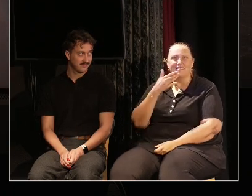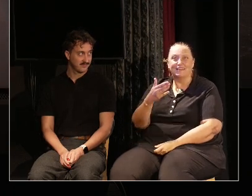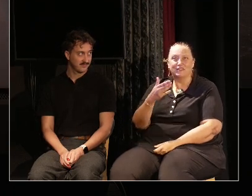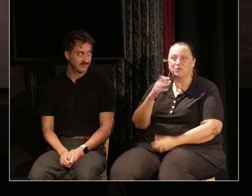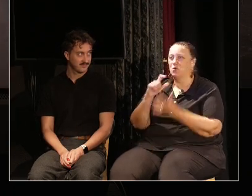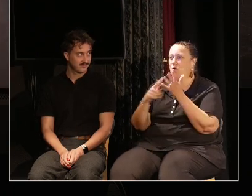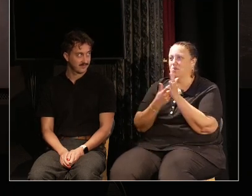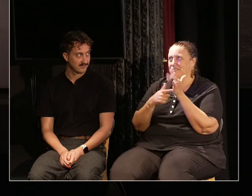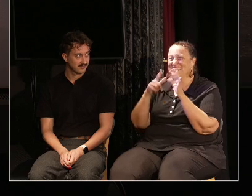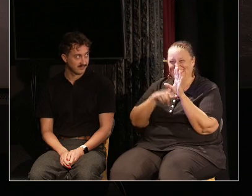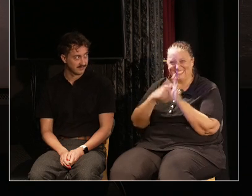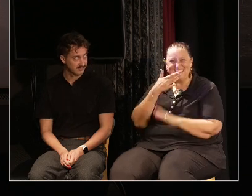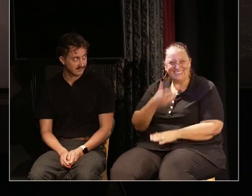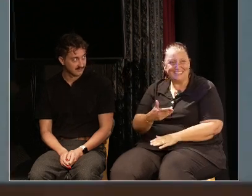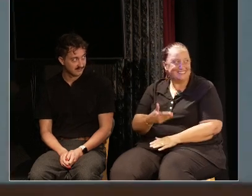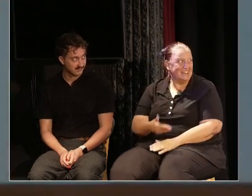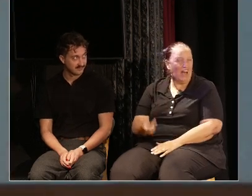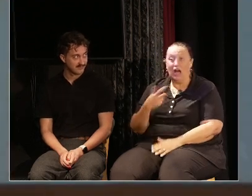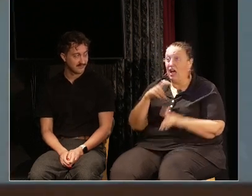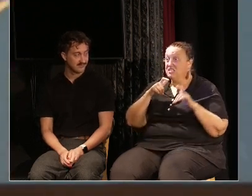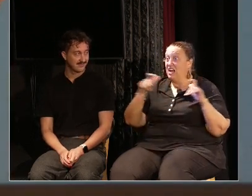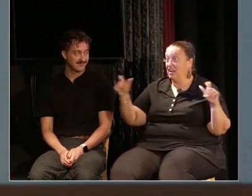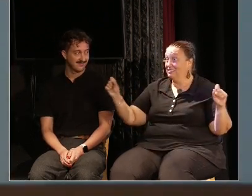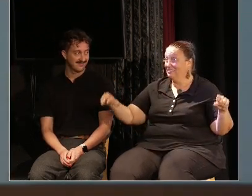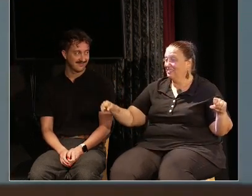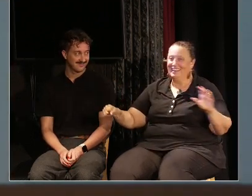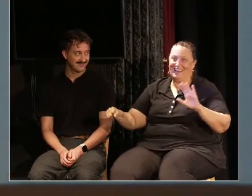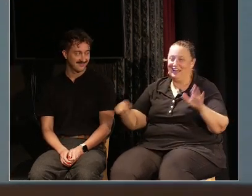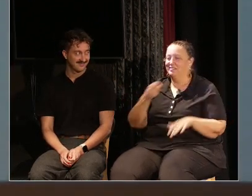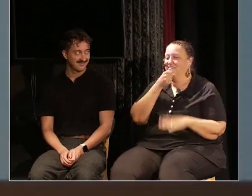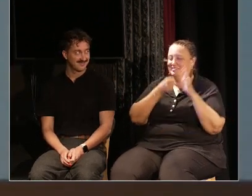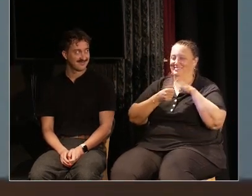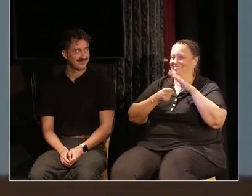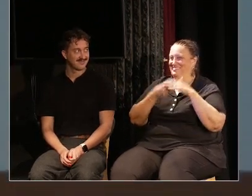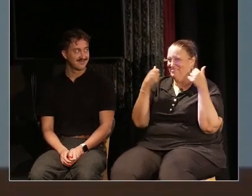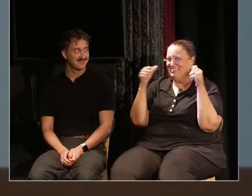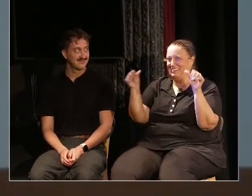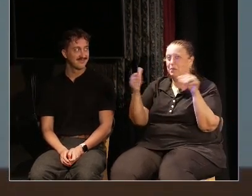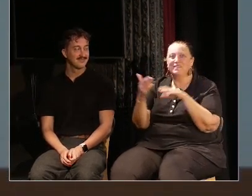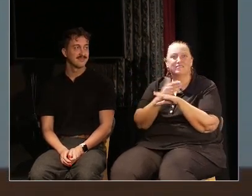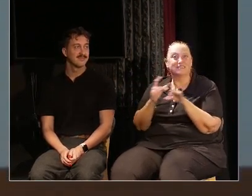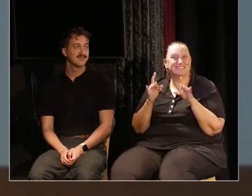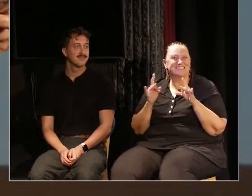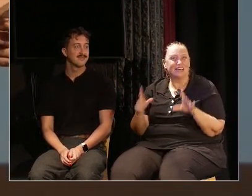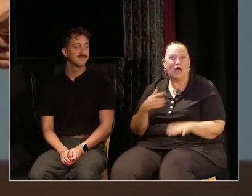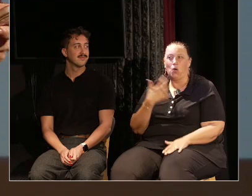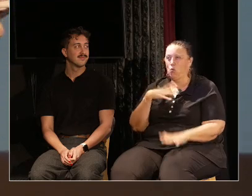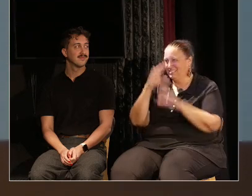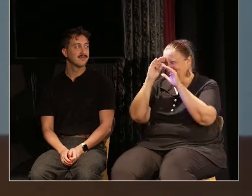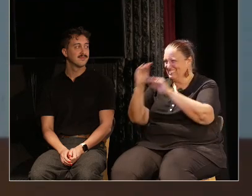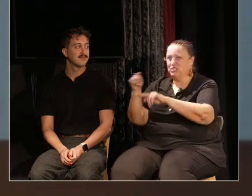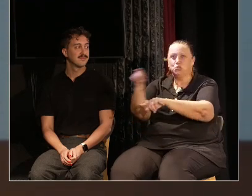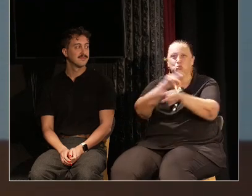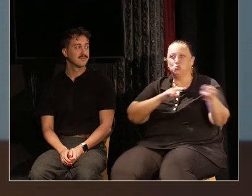Mic is not on. I was going to say, I have a big voice, I can yell. No, I won't do that. Before I begin, I would love to teach you a